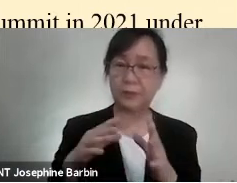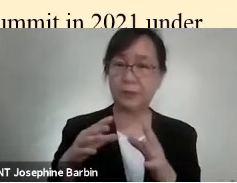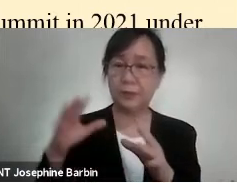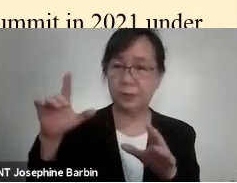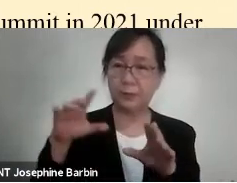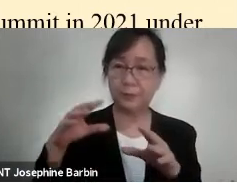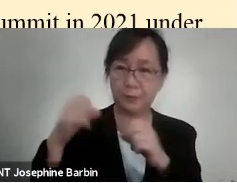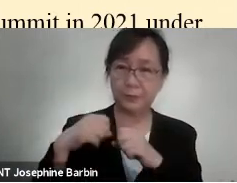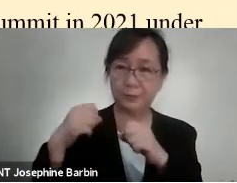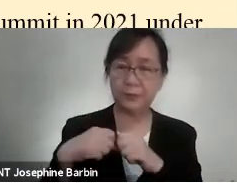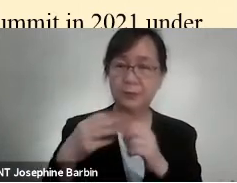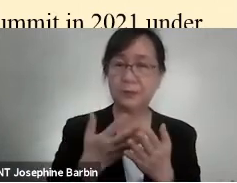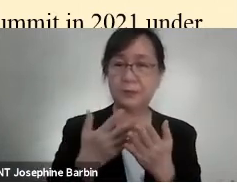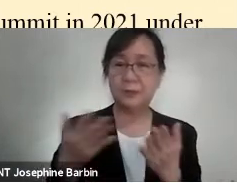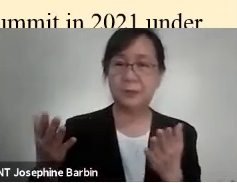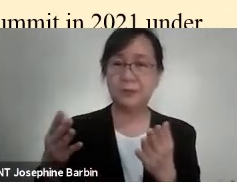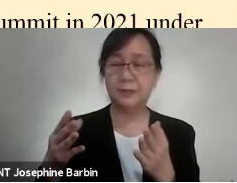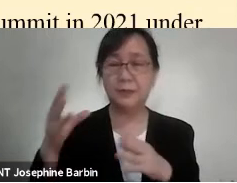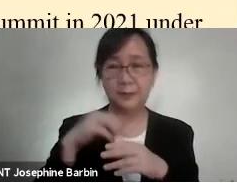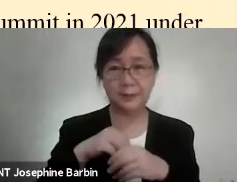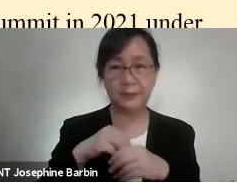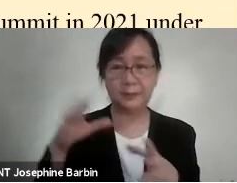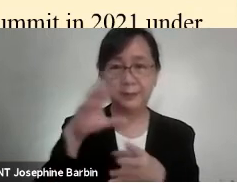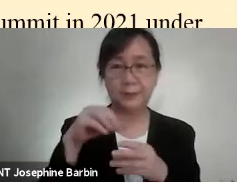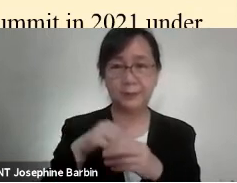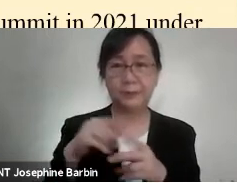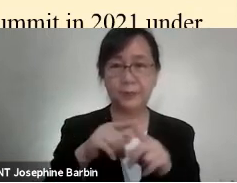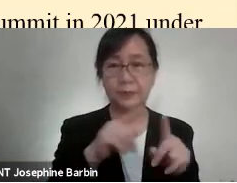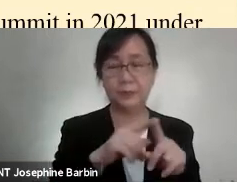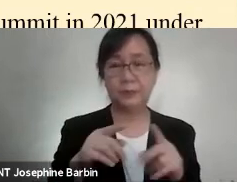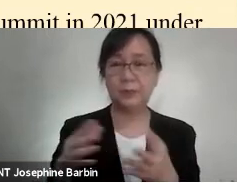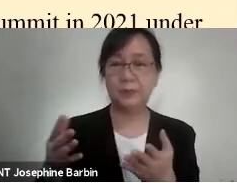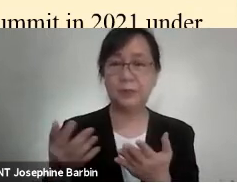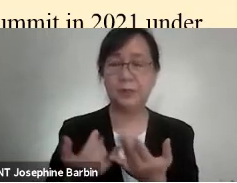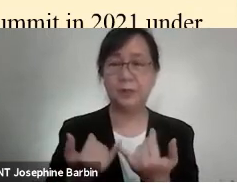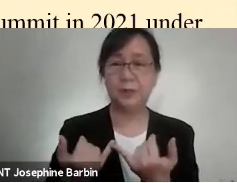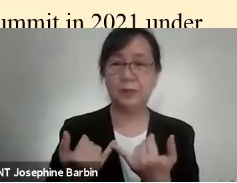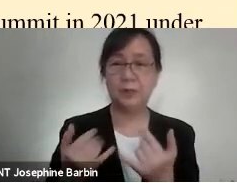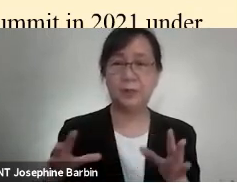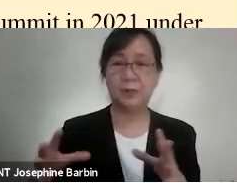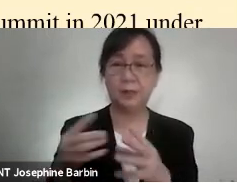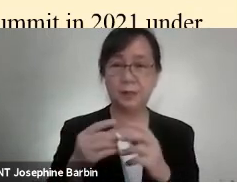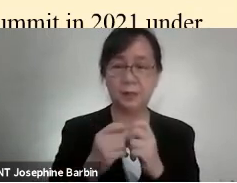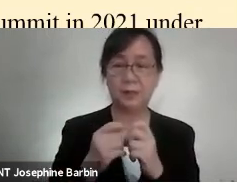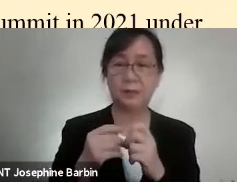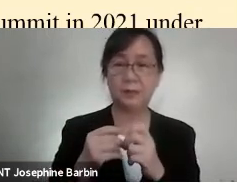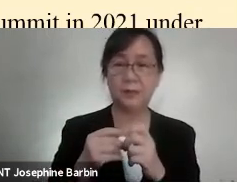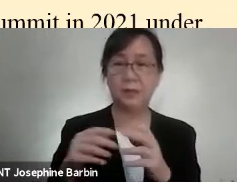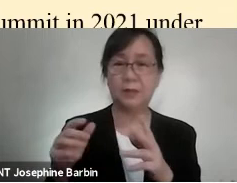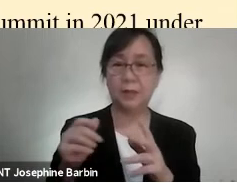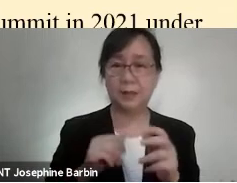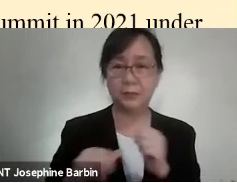as enshrined in the declaration into further actions.